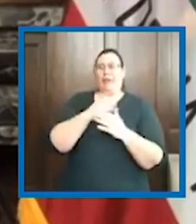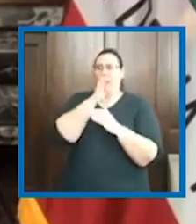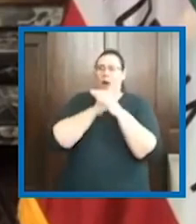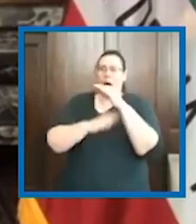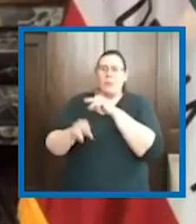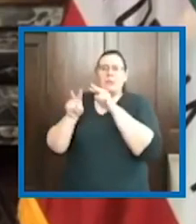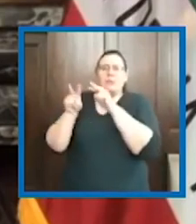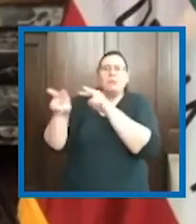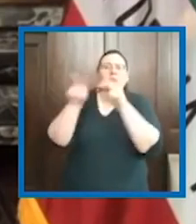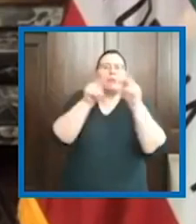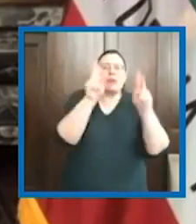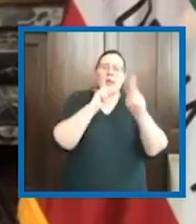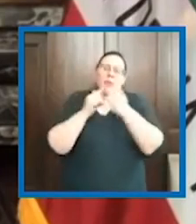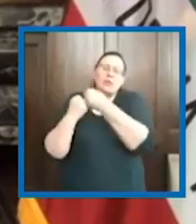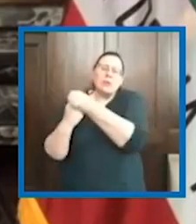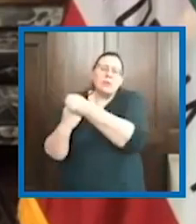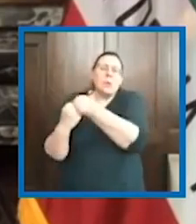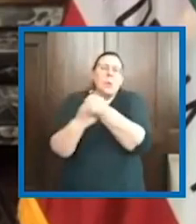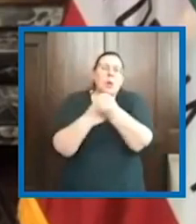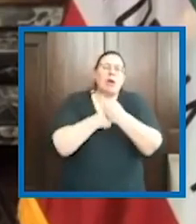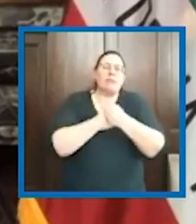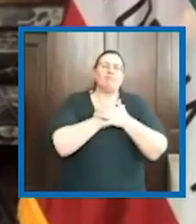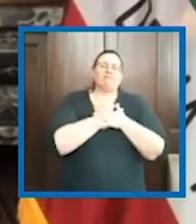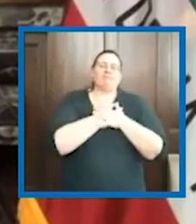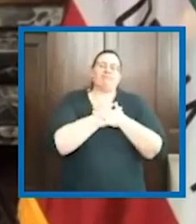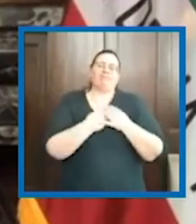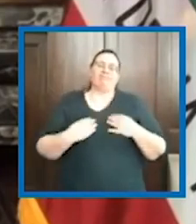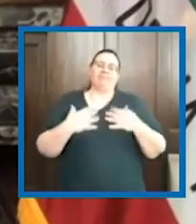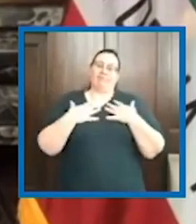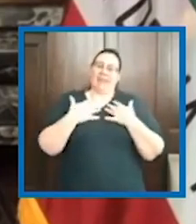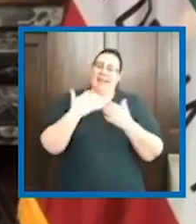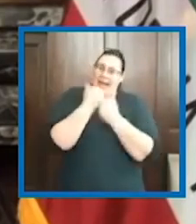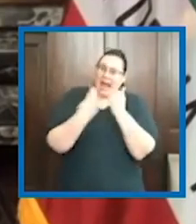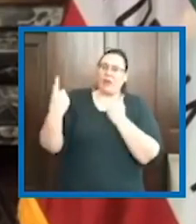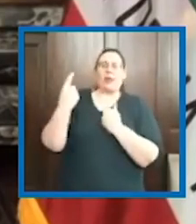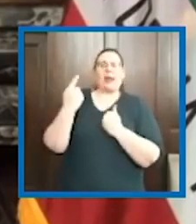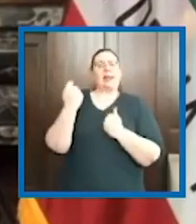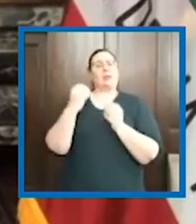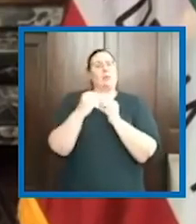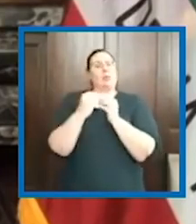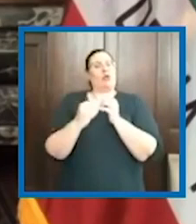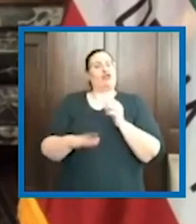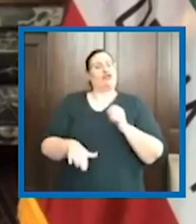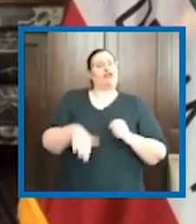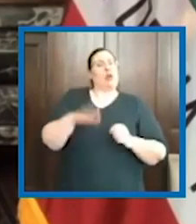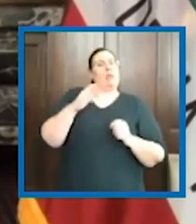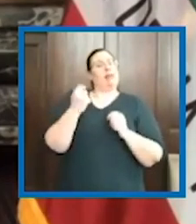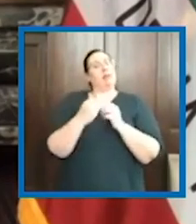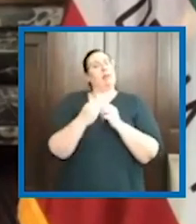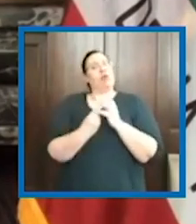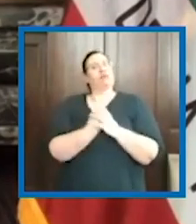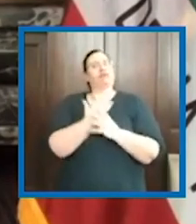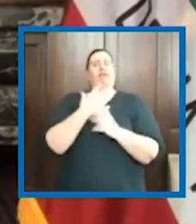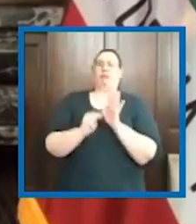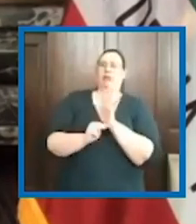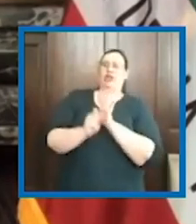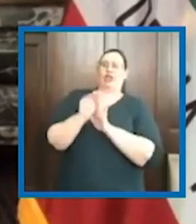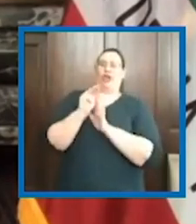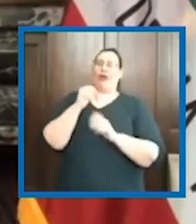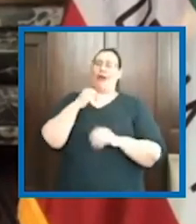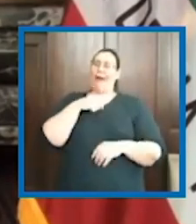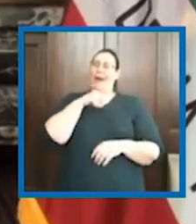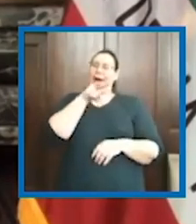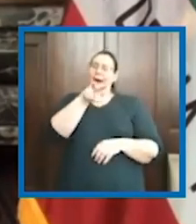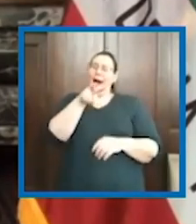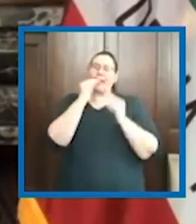other, and it's a moment for us all to grow up a little bit, and I'm just really proud of you. It makes me smile to my face to know what you're